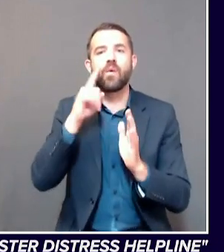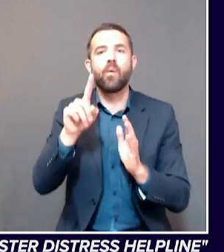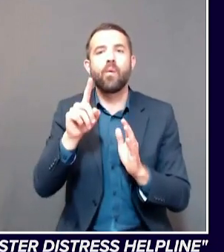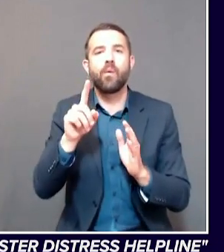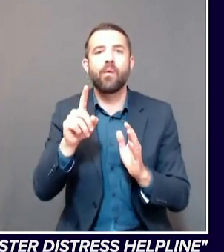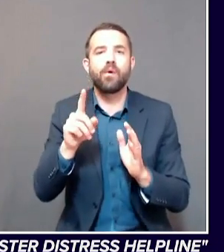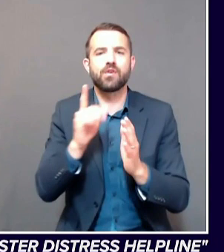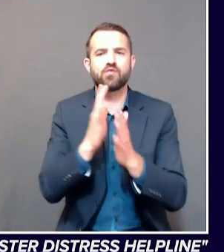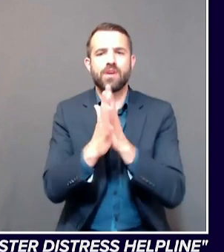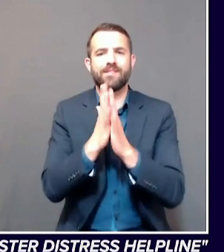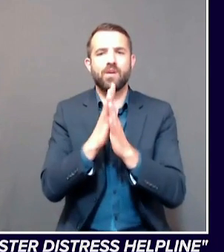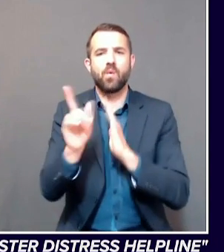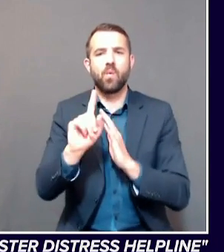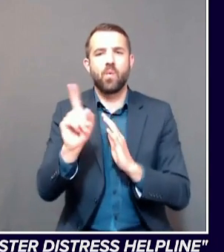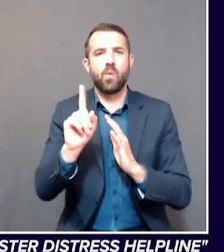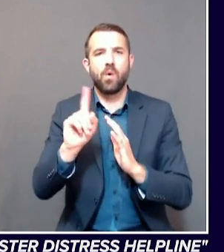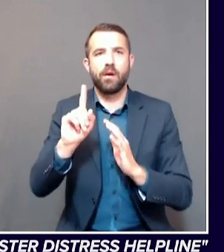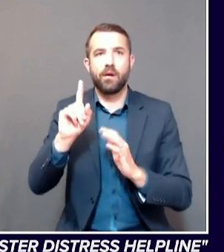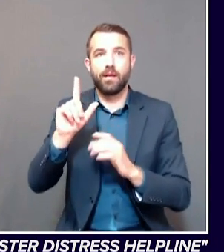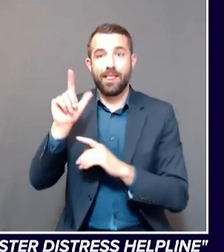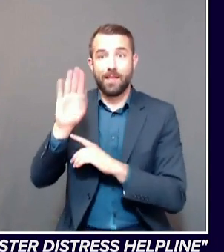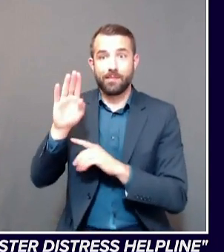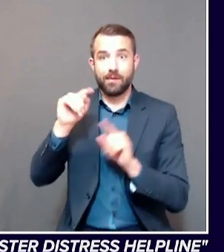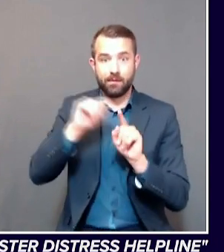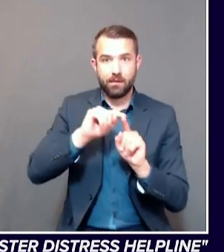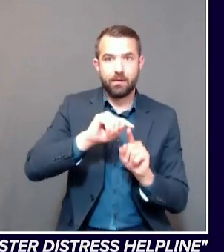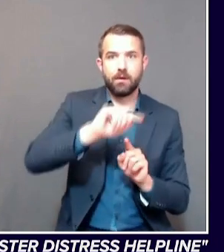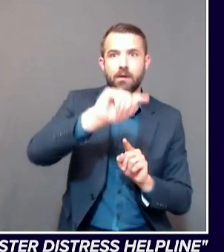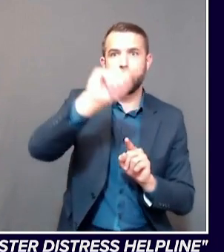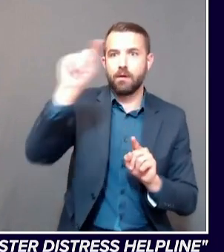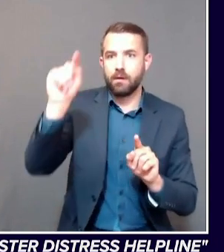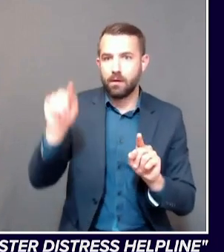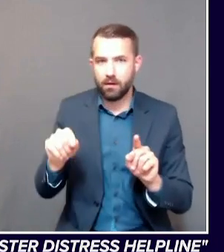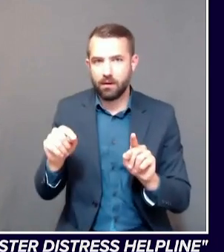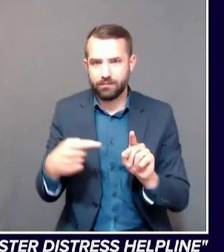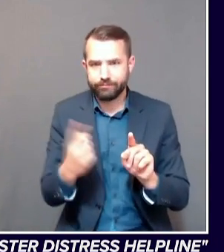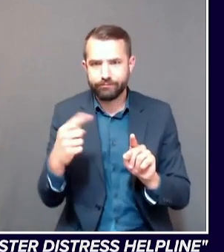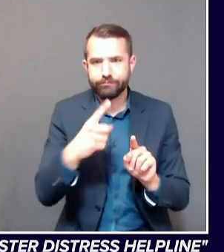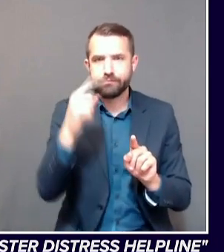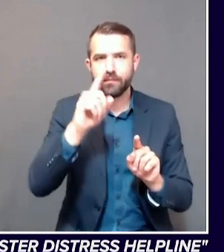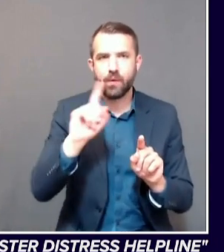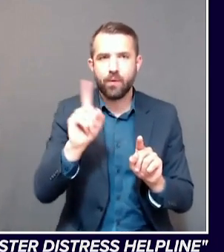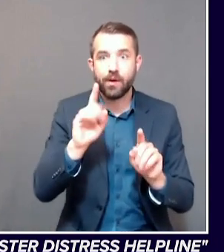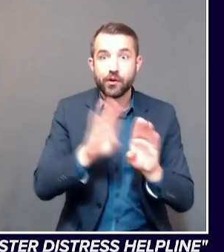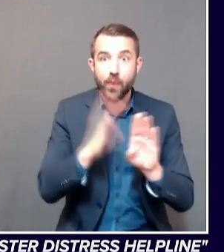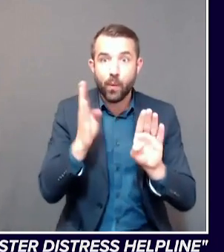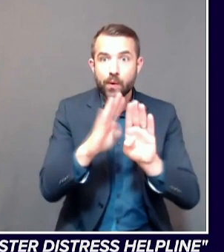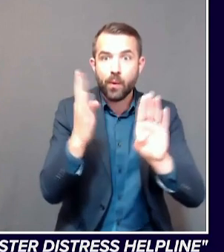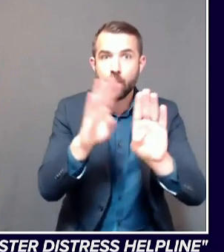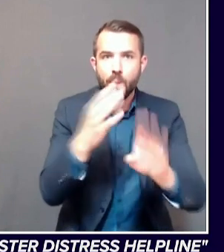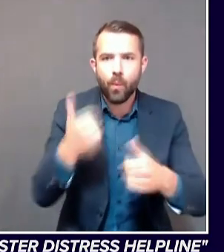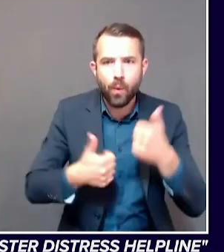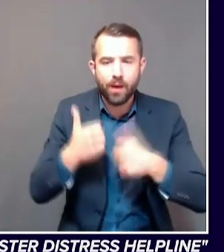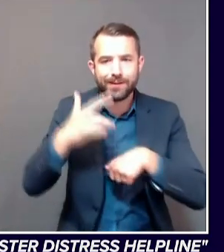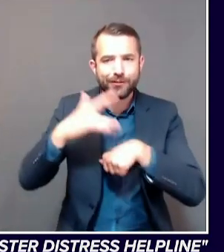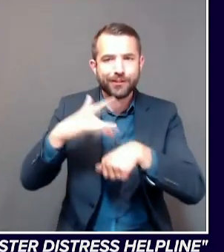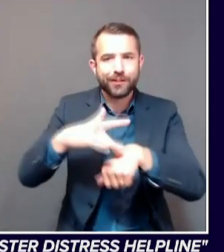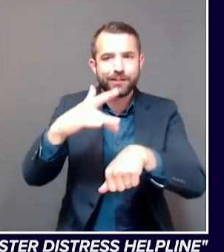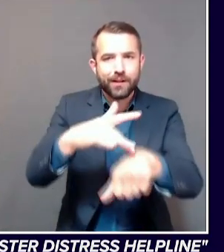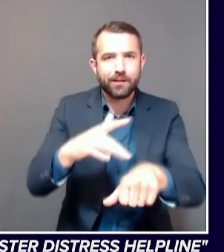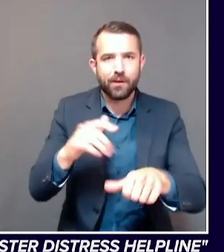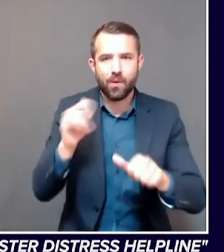in workplace outbreaks. Okay. And then as it relates to the outbreak and testing for